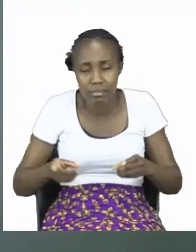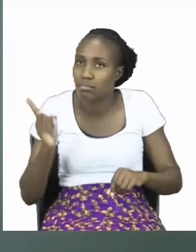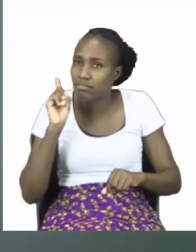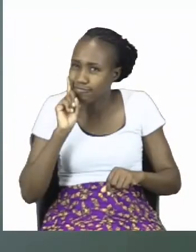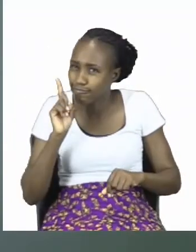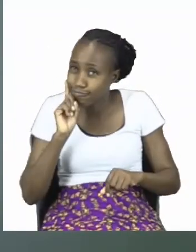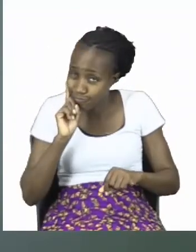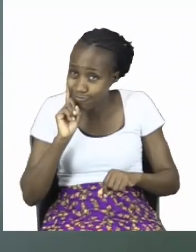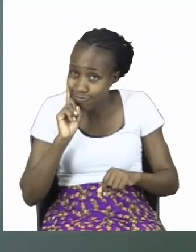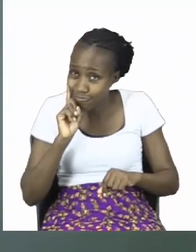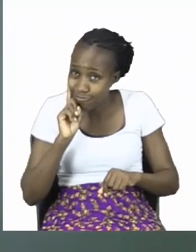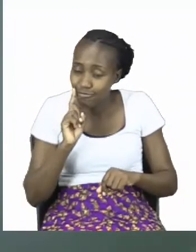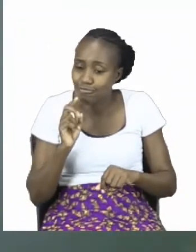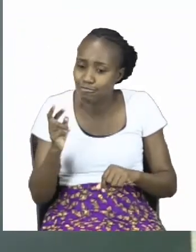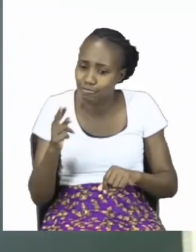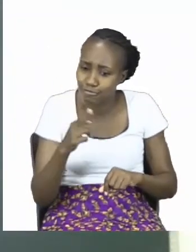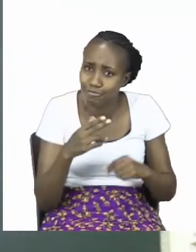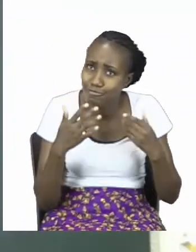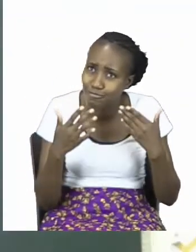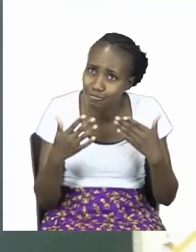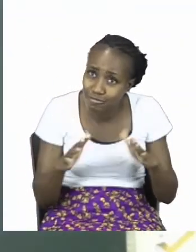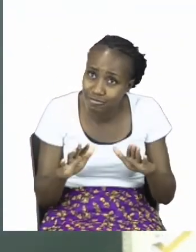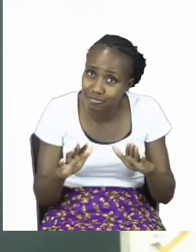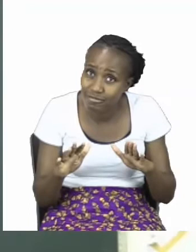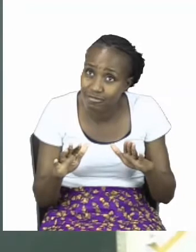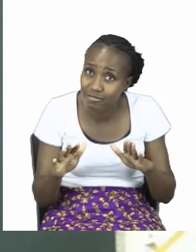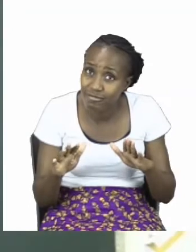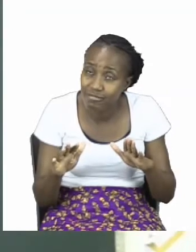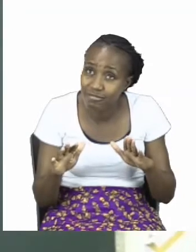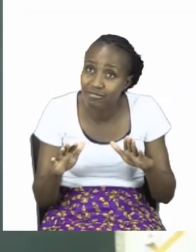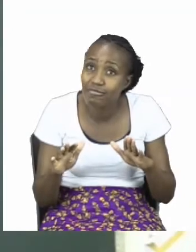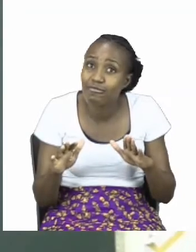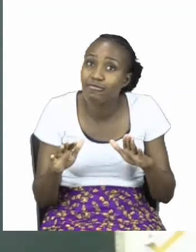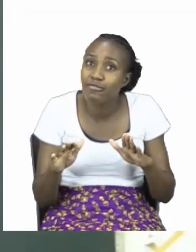So, when you're done using your pair of scissors to cut the materials you